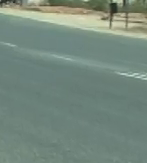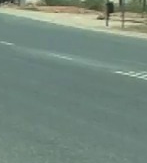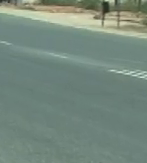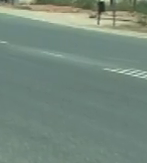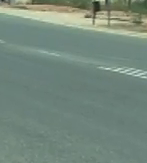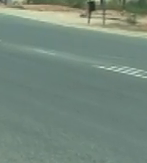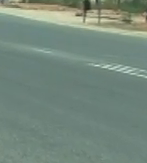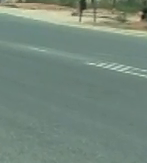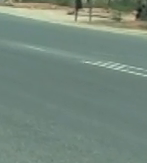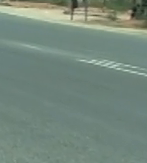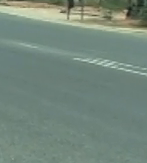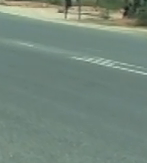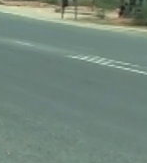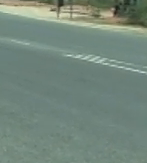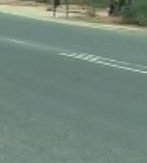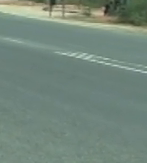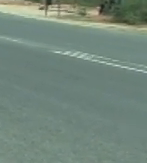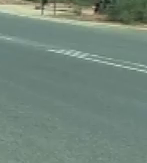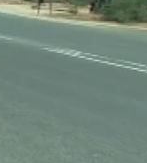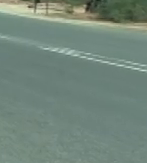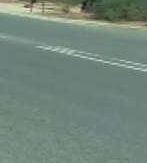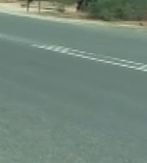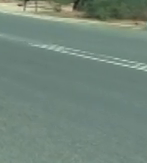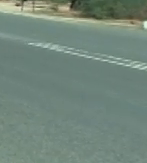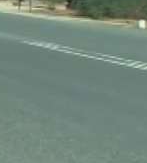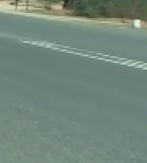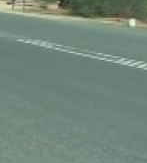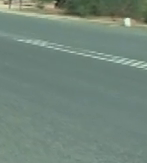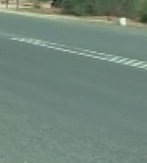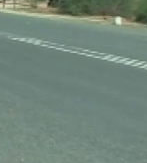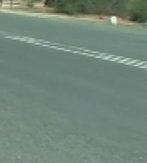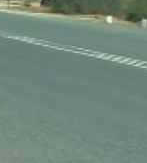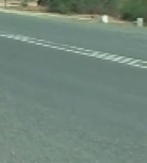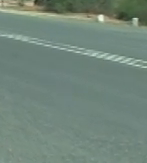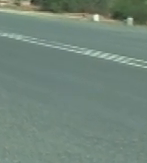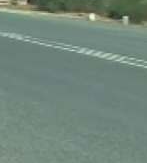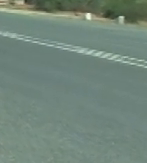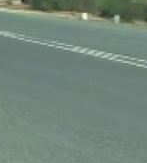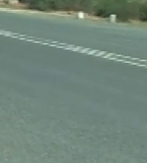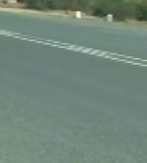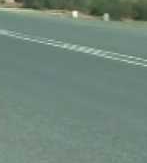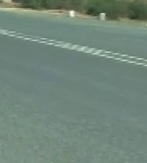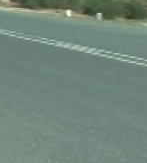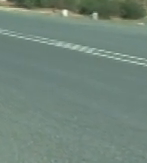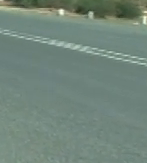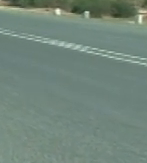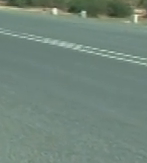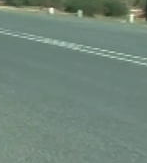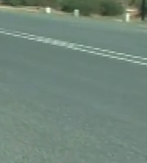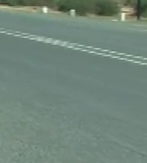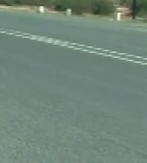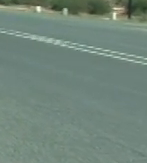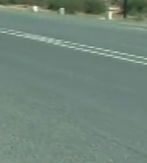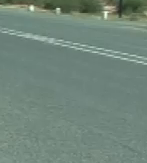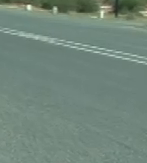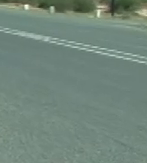The regional health director, Yvonne Stefanis, explained that the 40 Namibians were screened and are currently receiving counselling and support